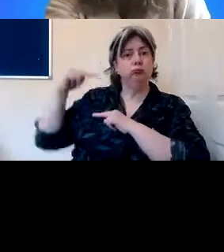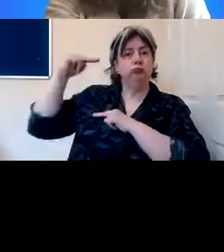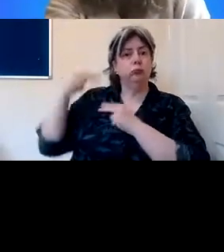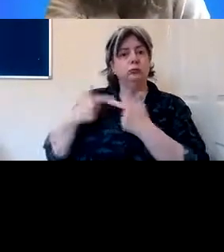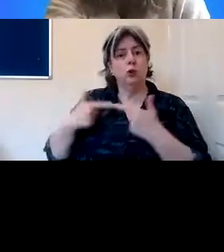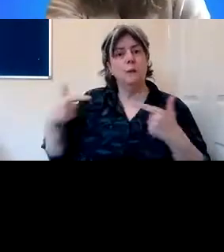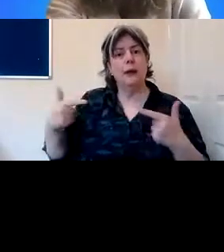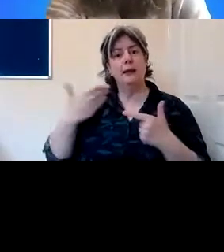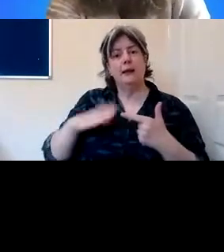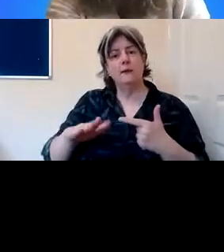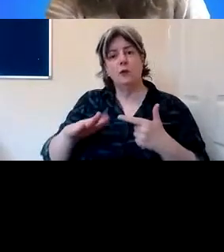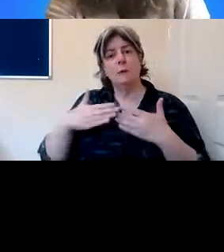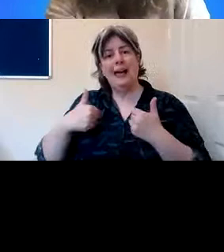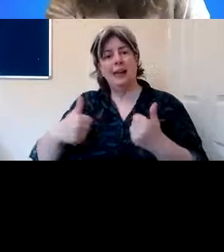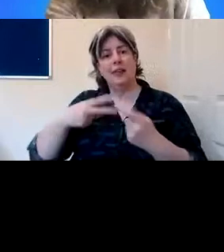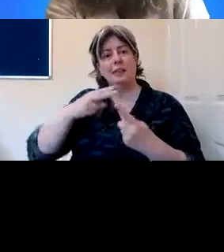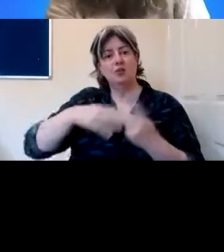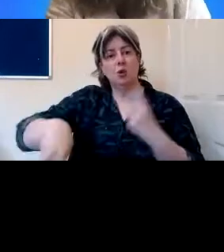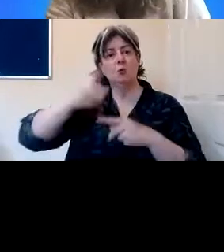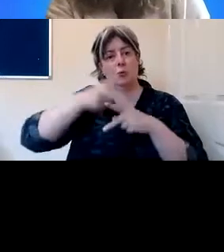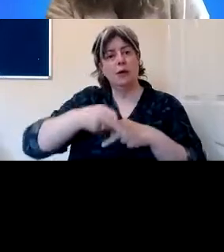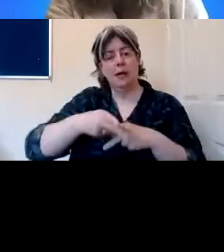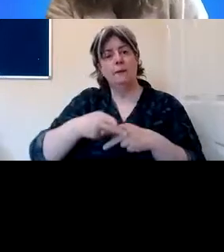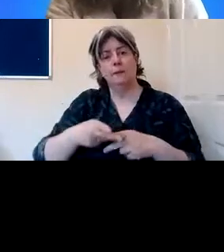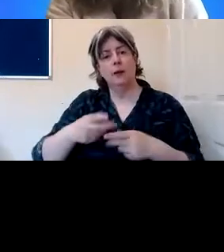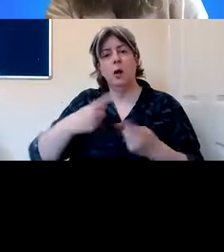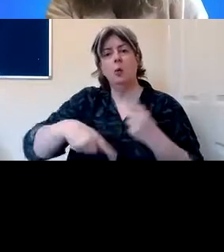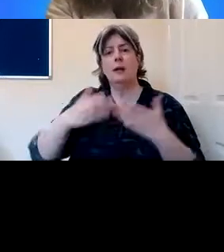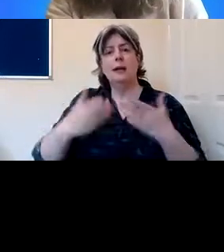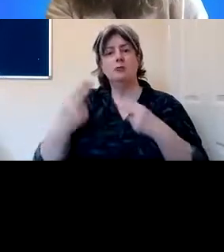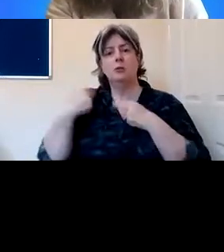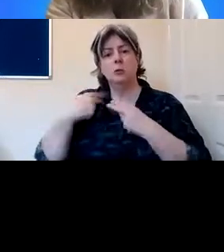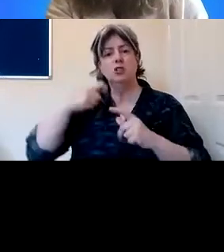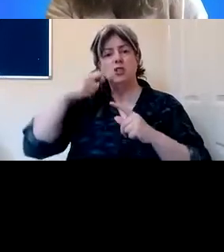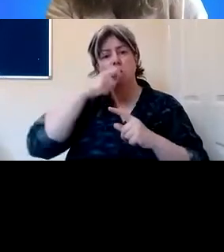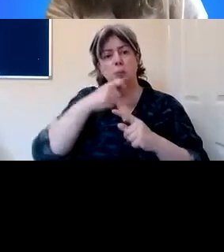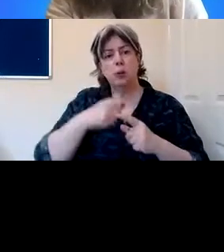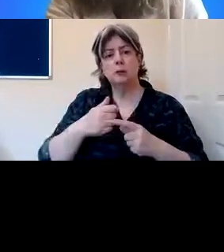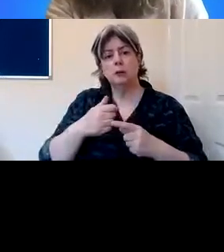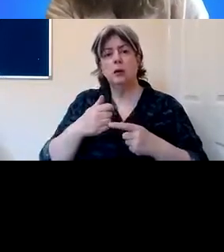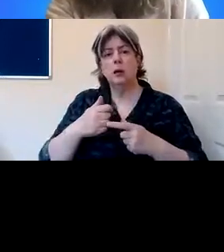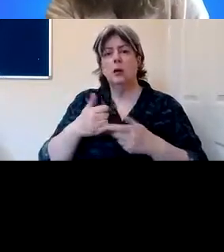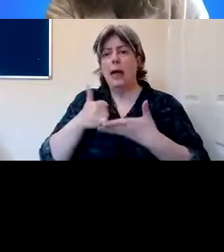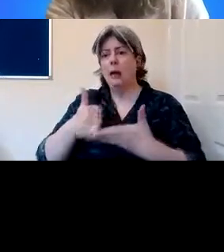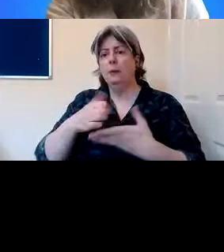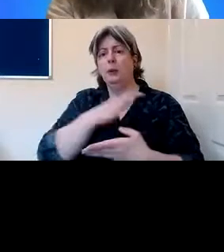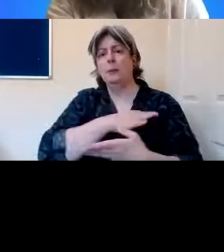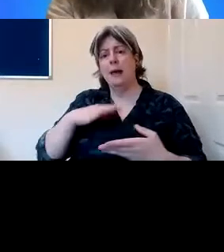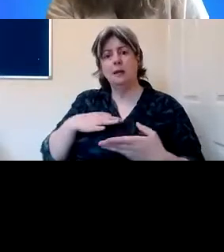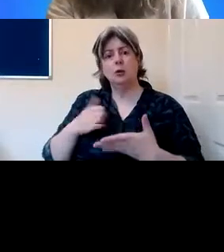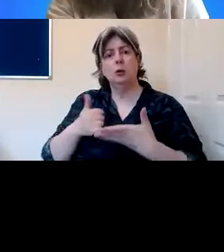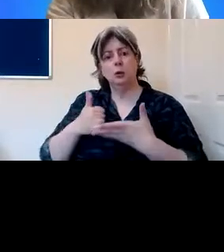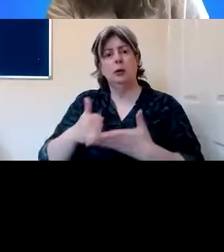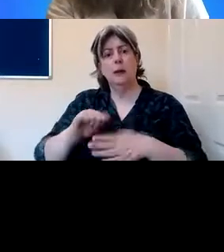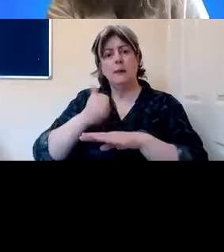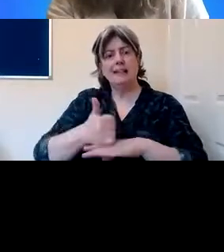The question in the chat goes on to say that we're now responsible for teeth brushing, hosting medical interventions such as flu jabs, basic checks, speech and